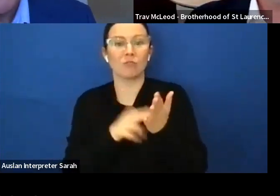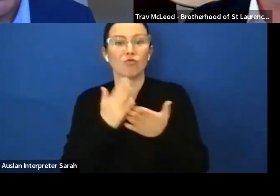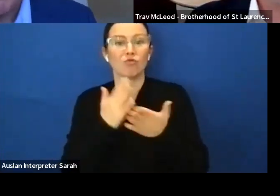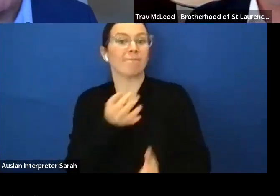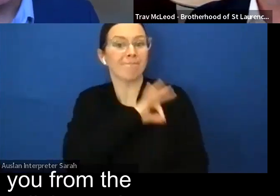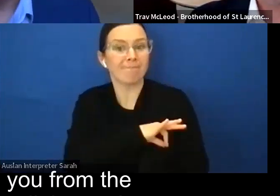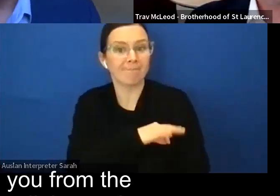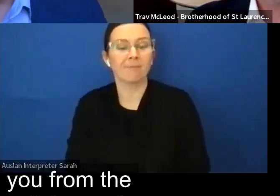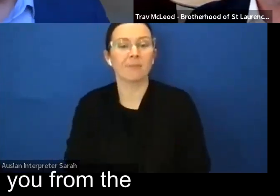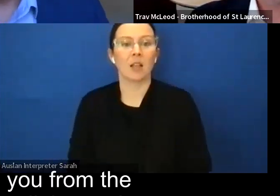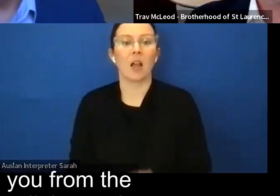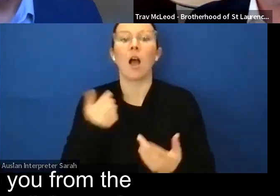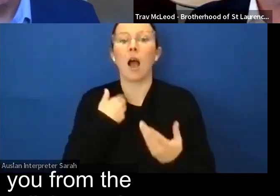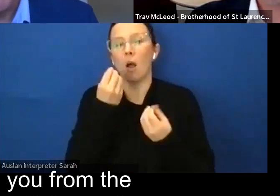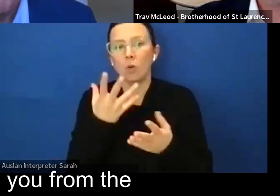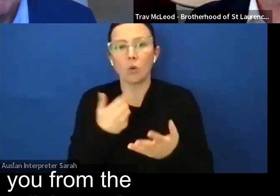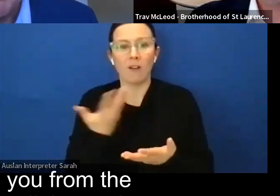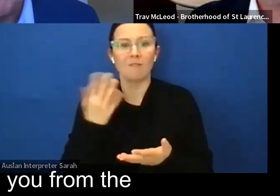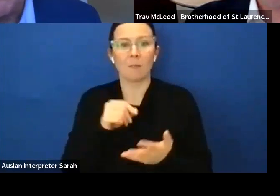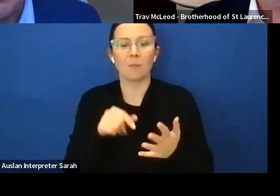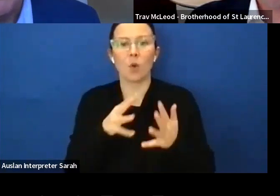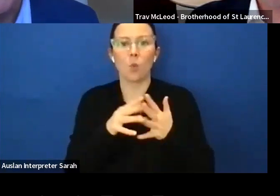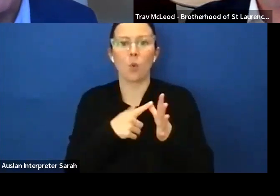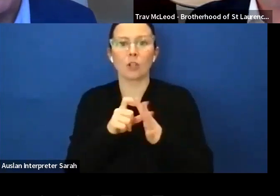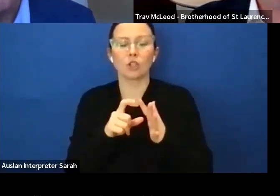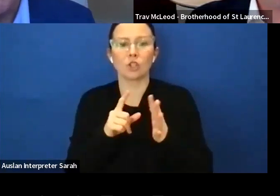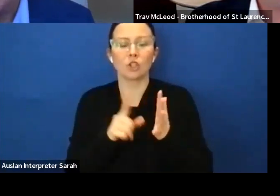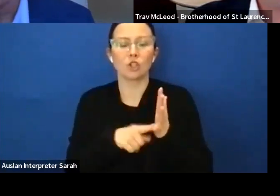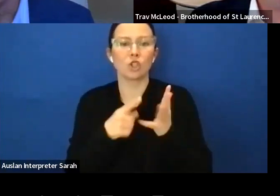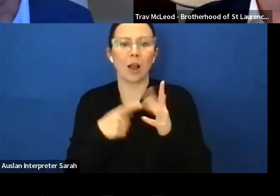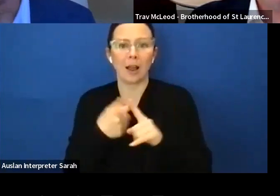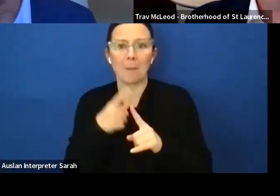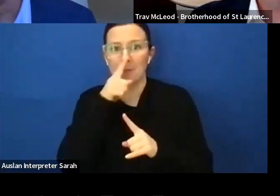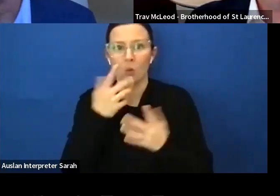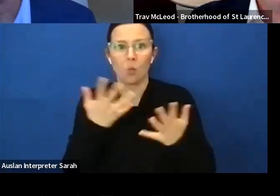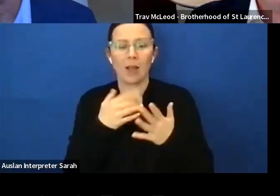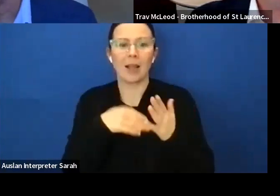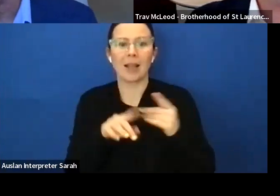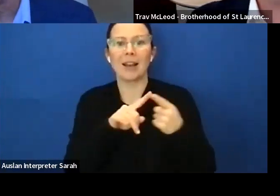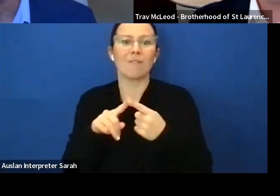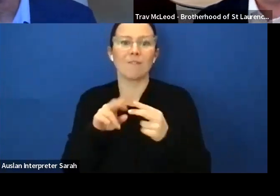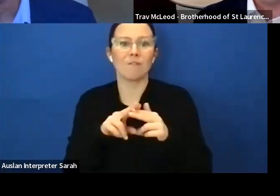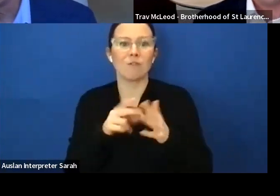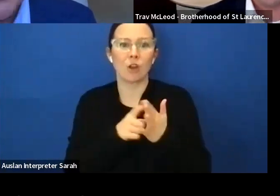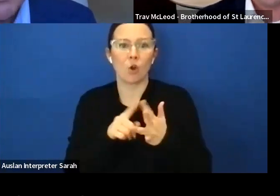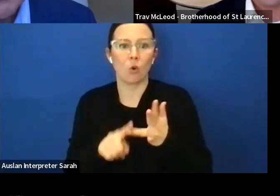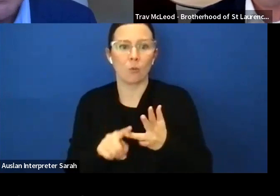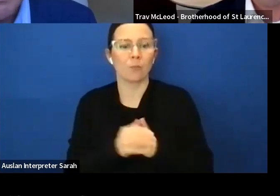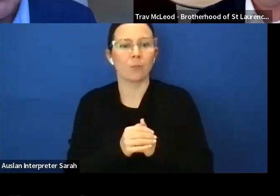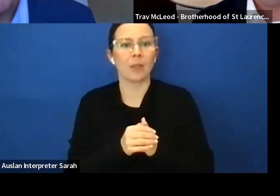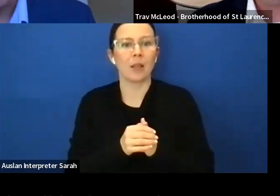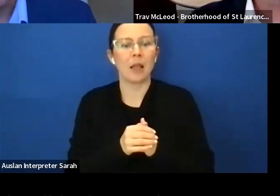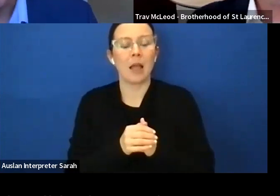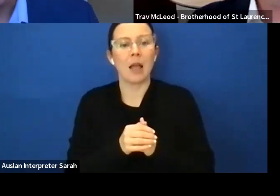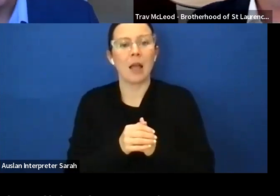I should also say I'm coming to you from the land of the Whadjuk people here on the Noongar Nation in East Freo. Well, the reason